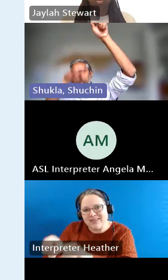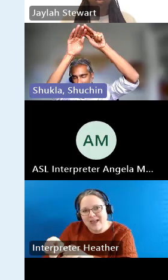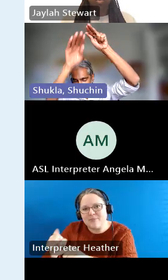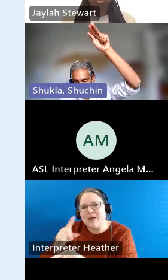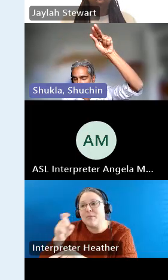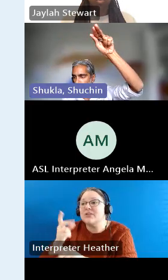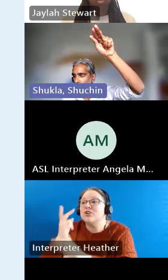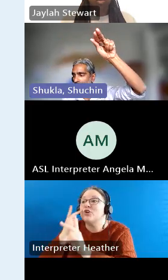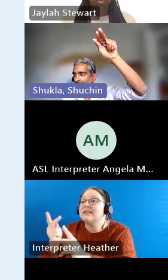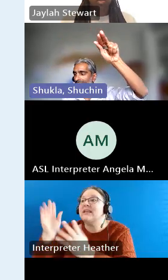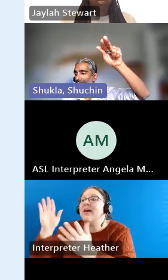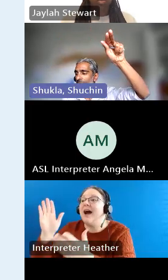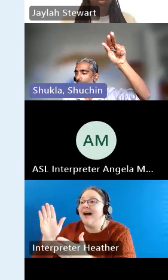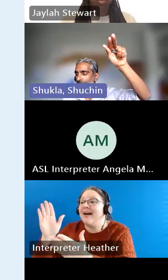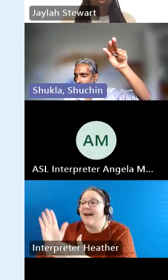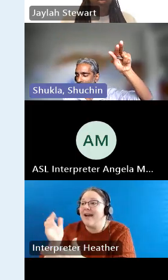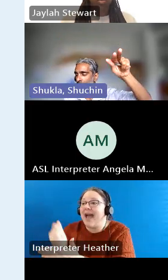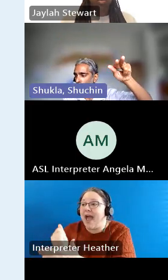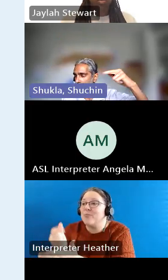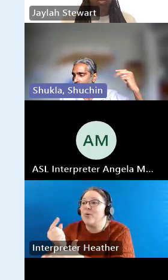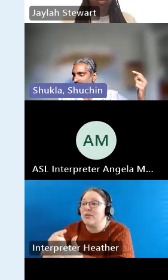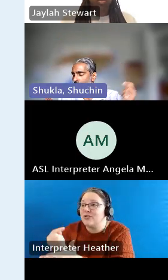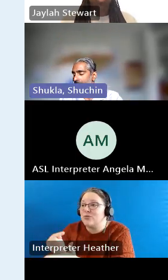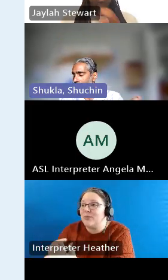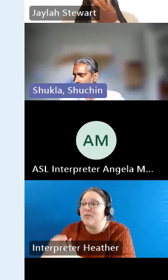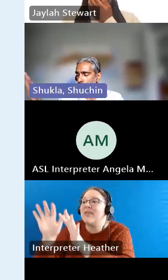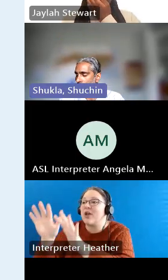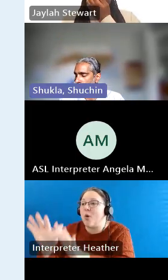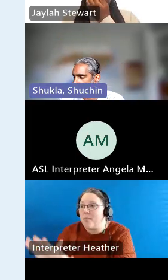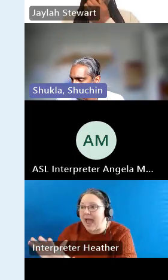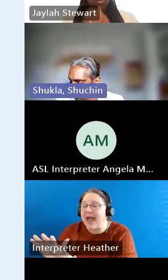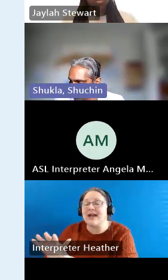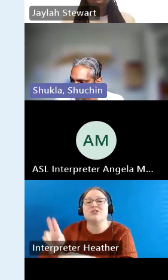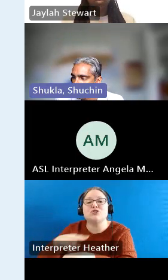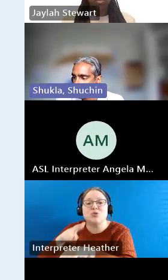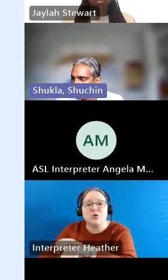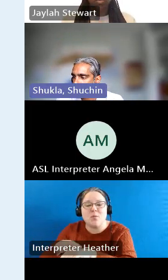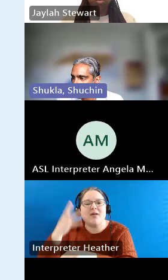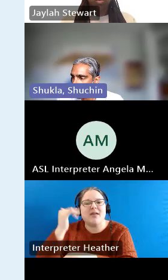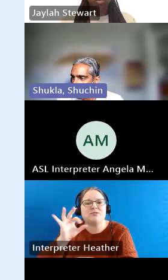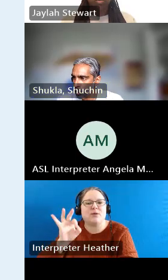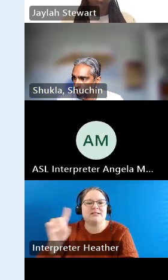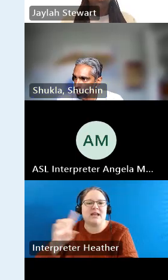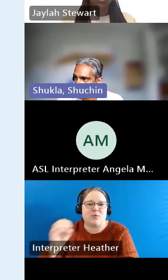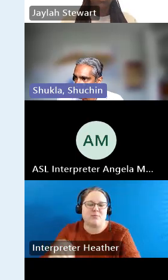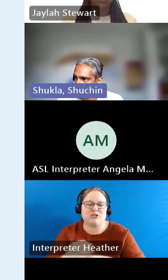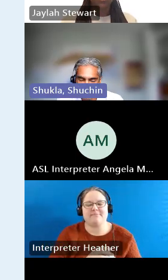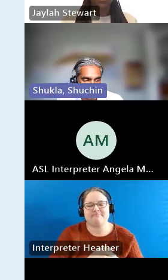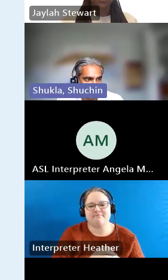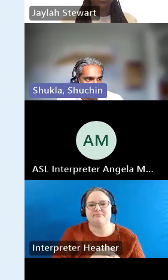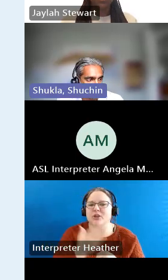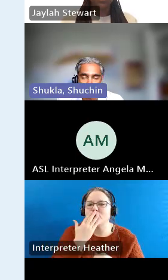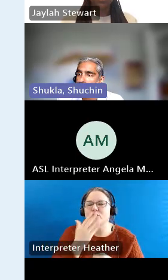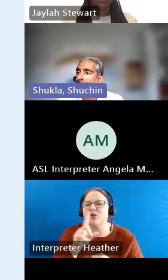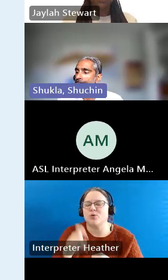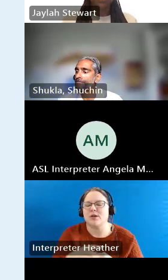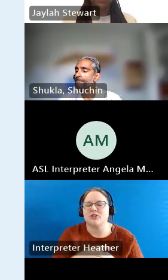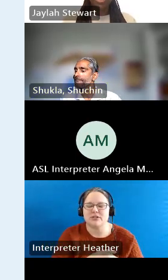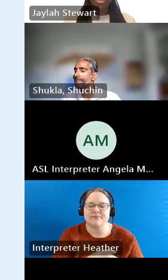big decrease because there's a deeper fall to back to normal. So that's why it's 91%. Great question. Thank you,